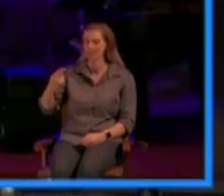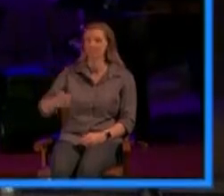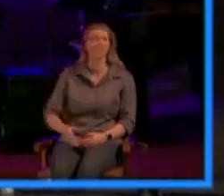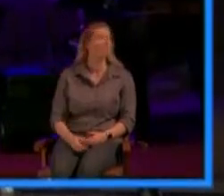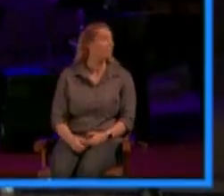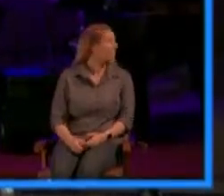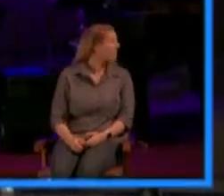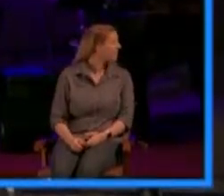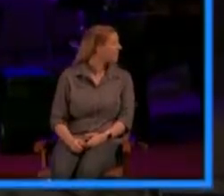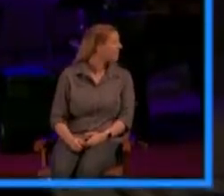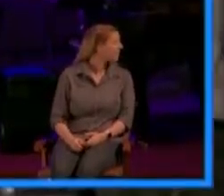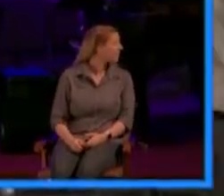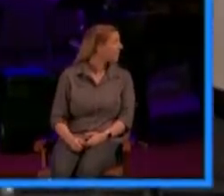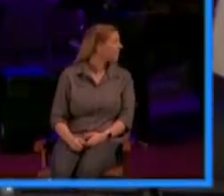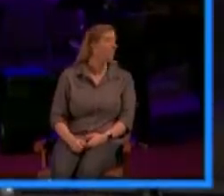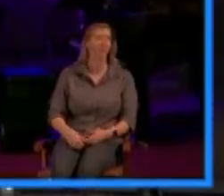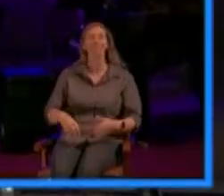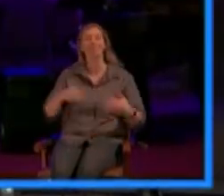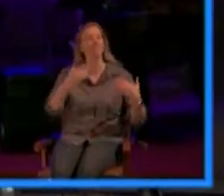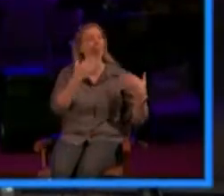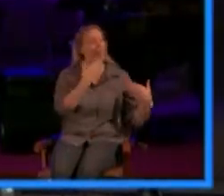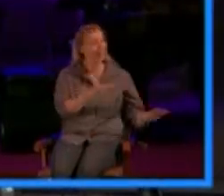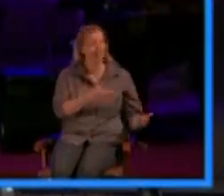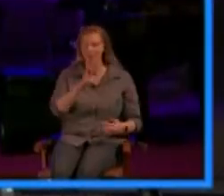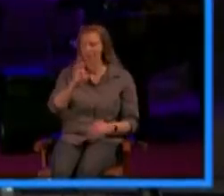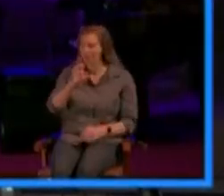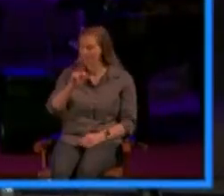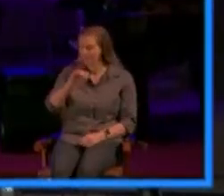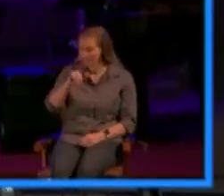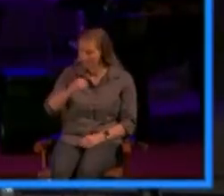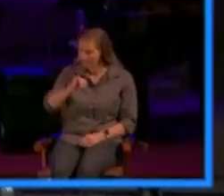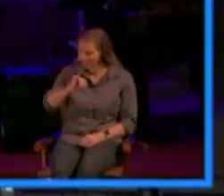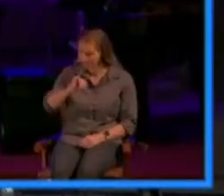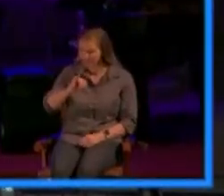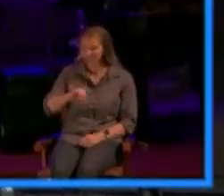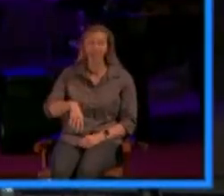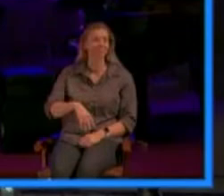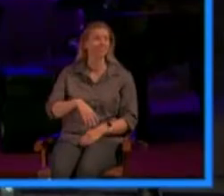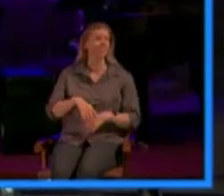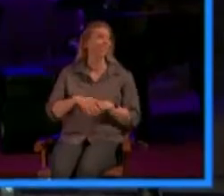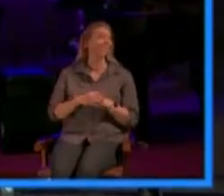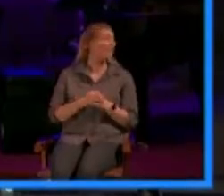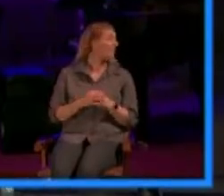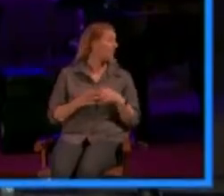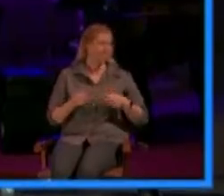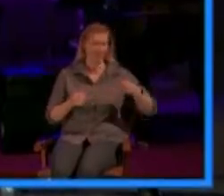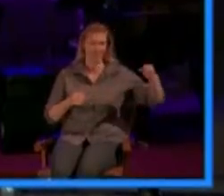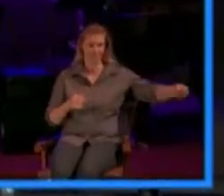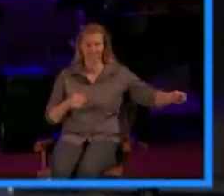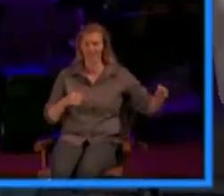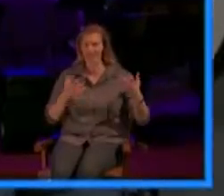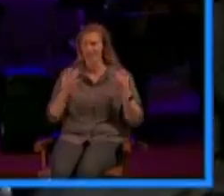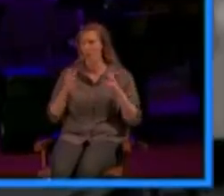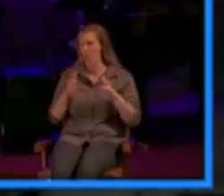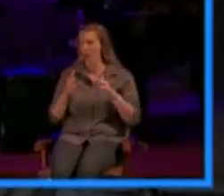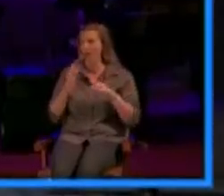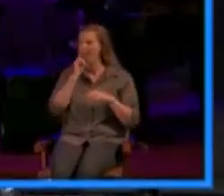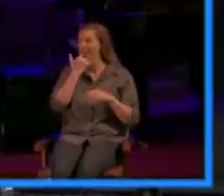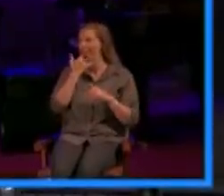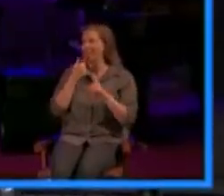Well, thank you there, Benji. And as a matter of fact, this morning, when I get that out of the way so I won't knock it over later,